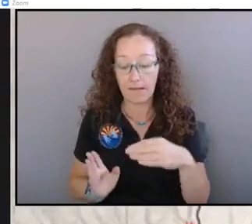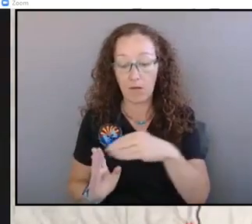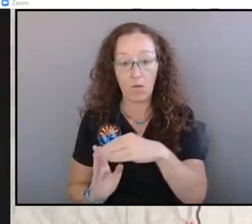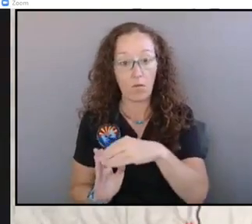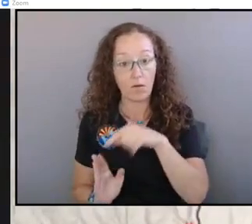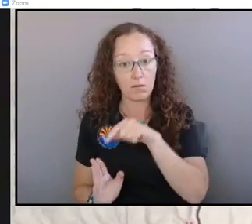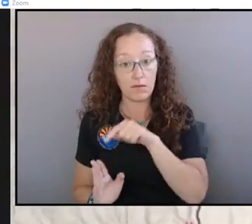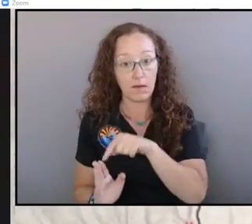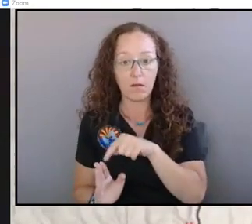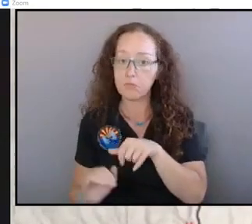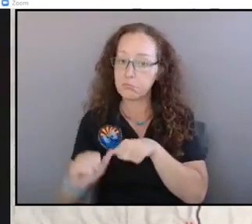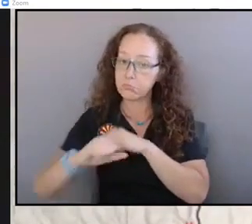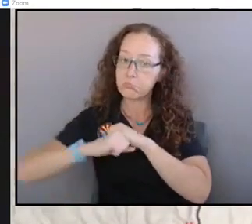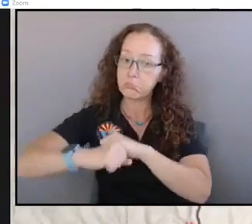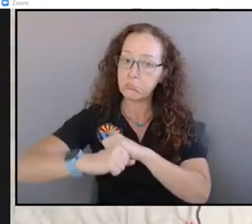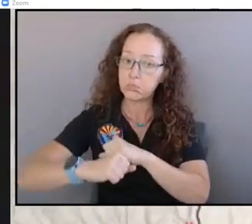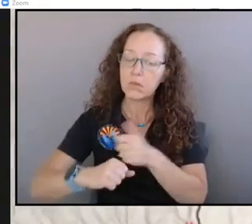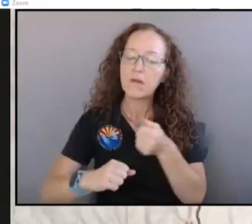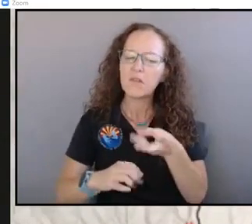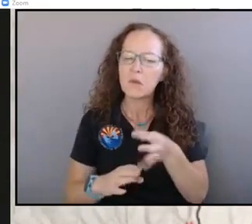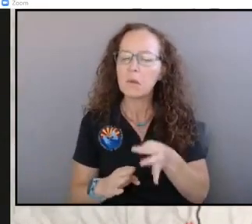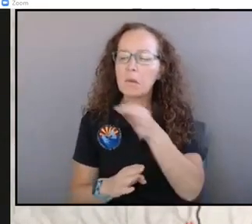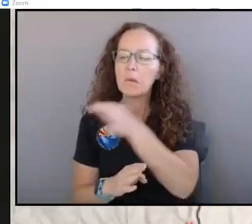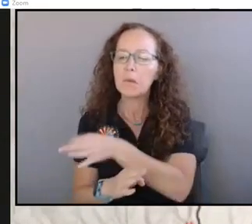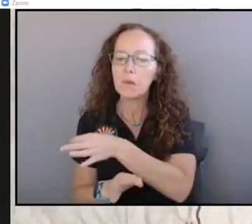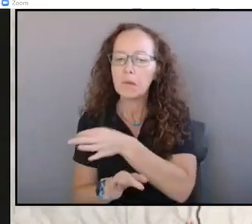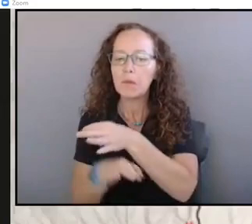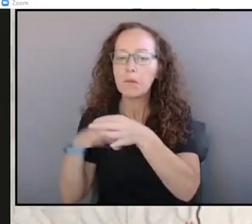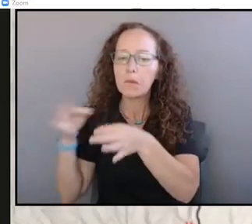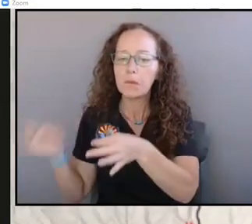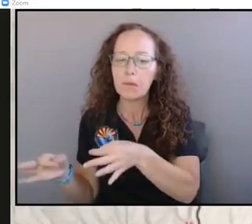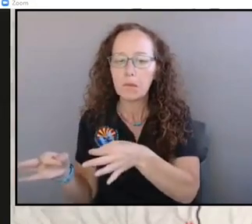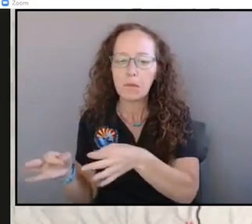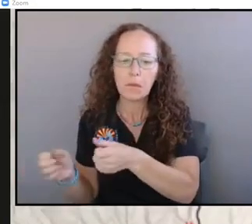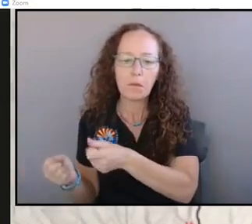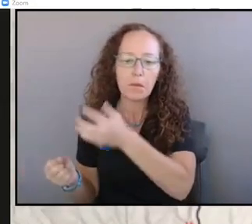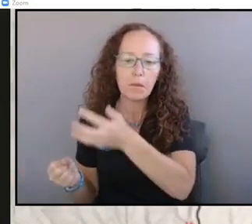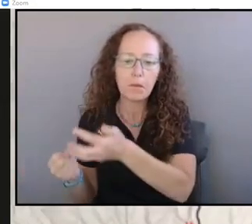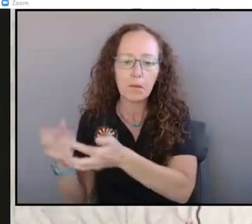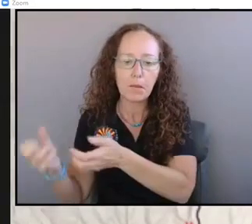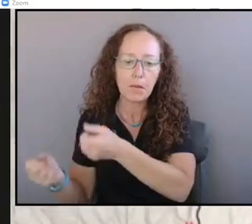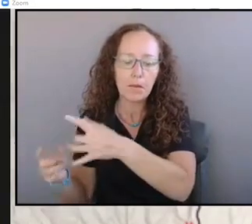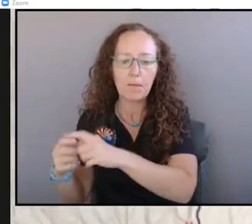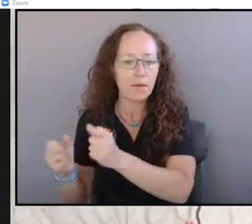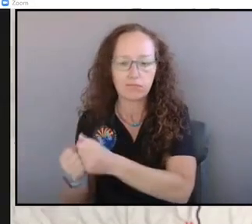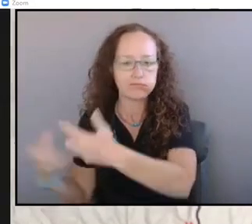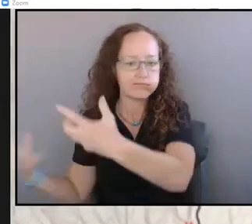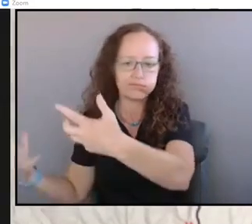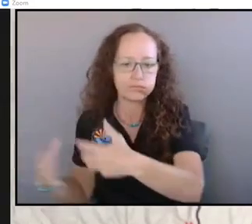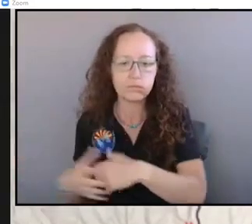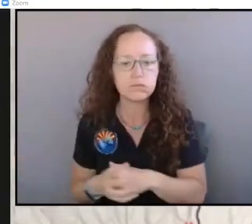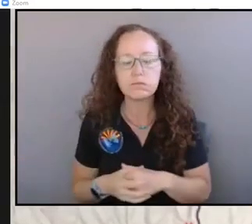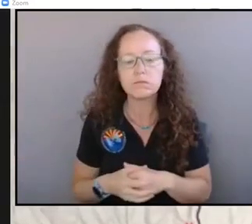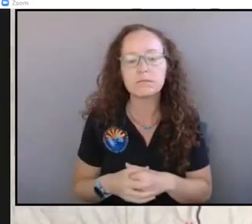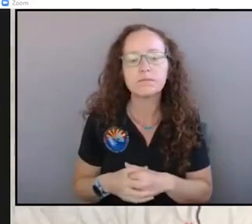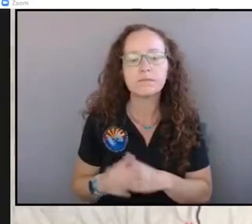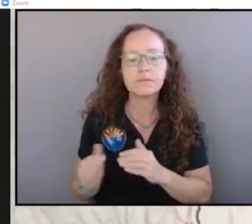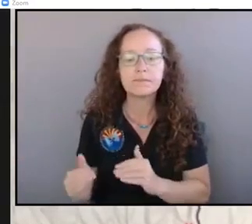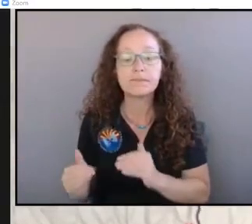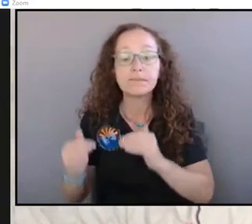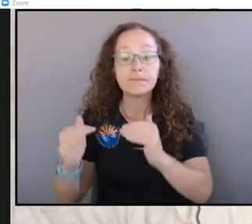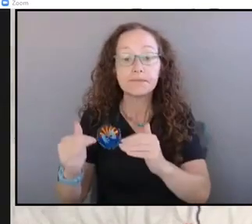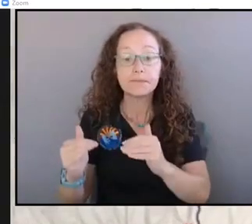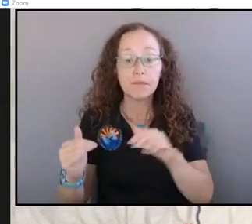We had a couple of spots in there, but they didn't really grow too extreme. Just up from that in